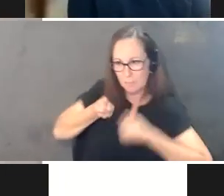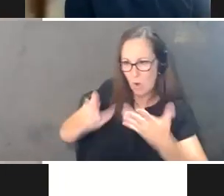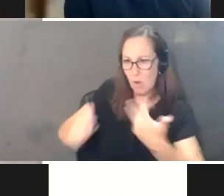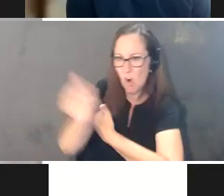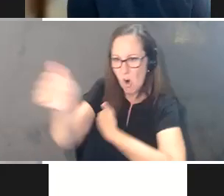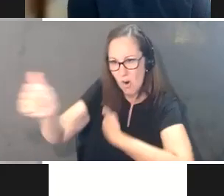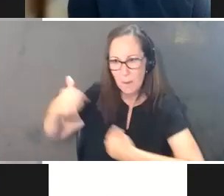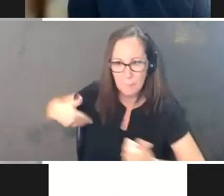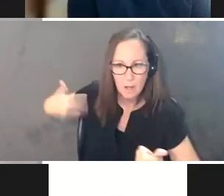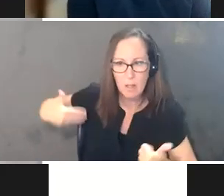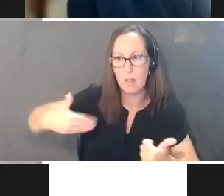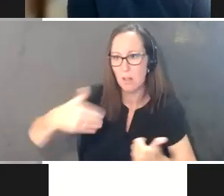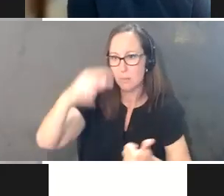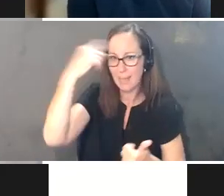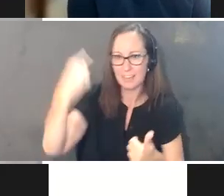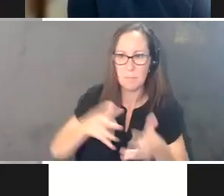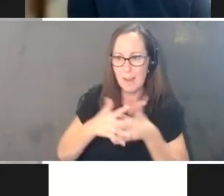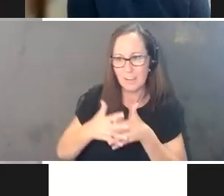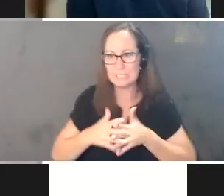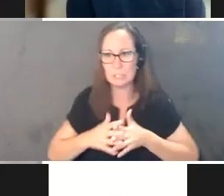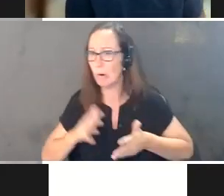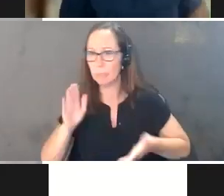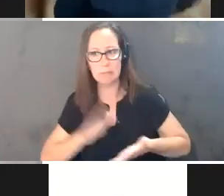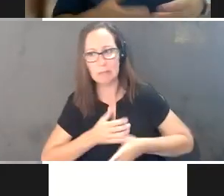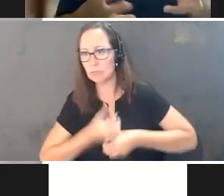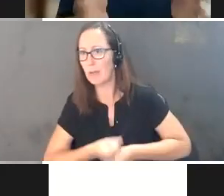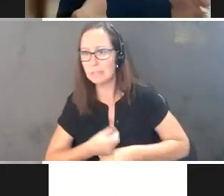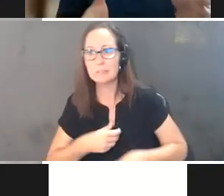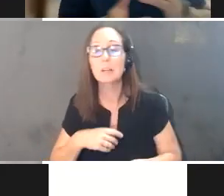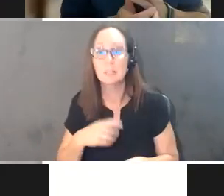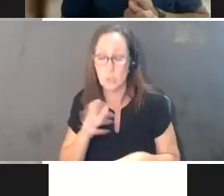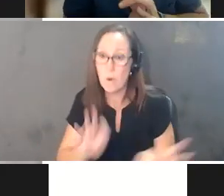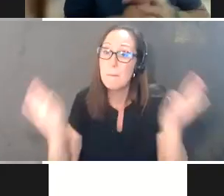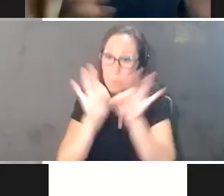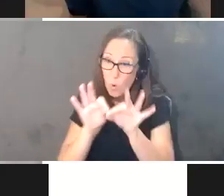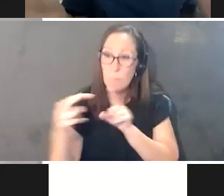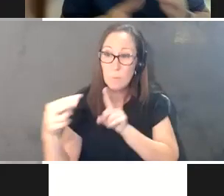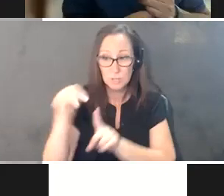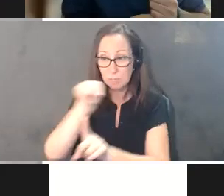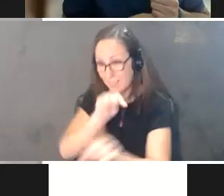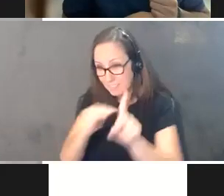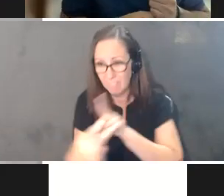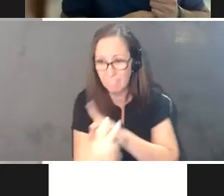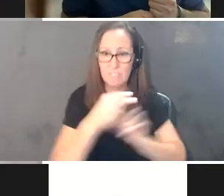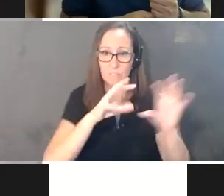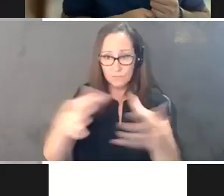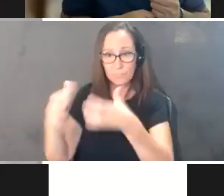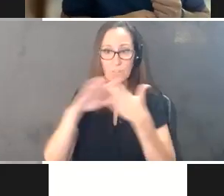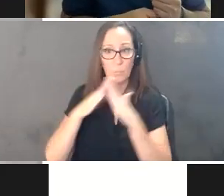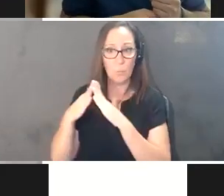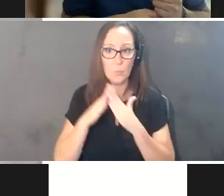to Black Americans. So I think it's important that we understand the perspective that different folks are coming from.